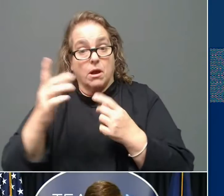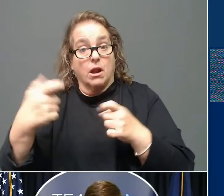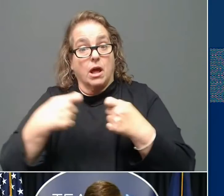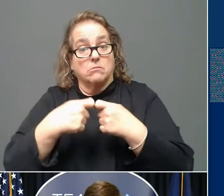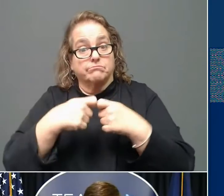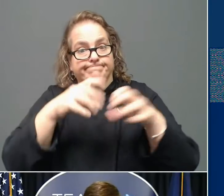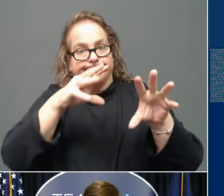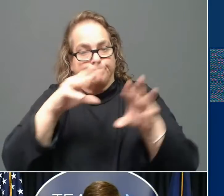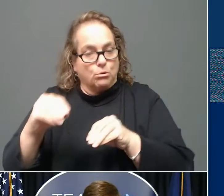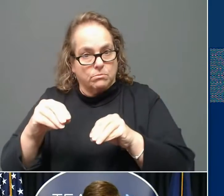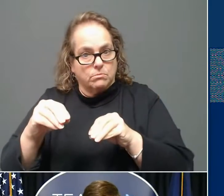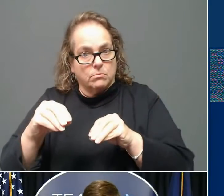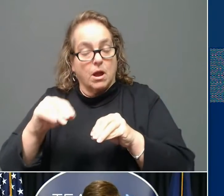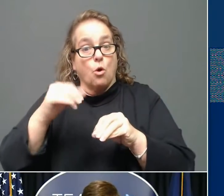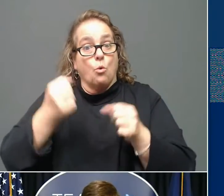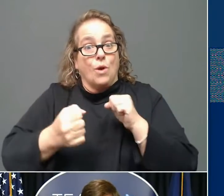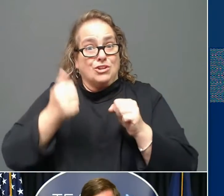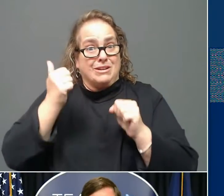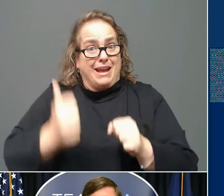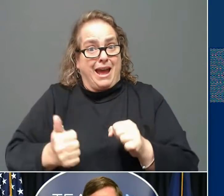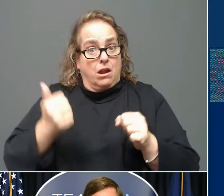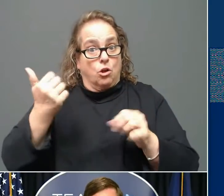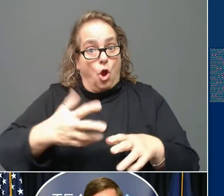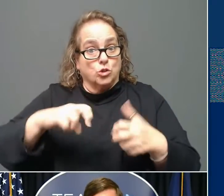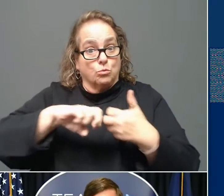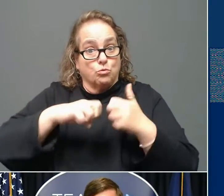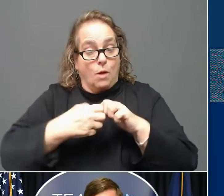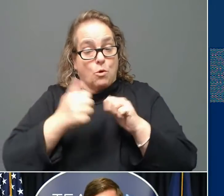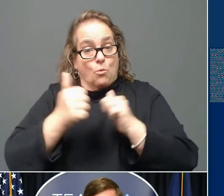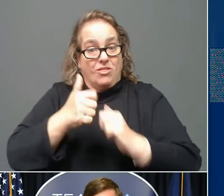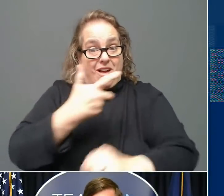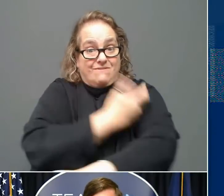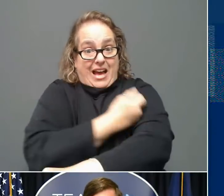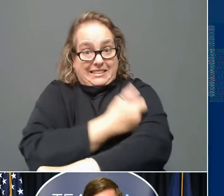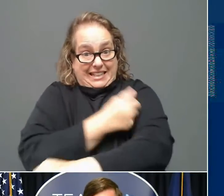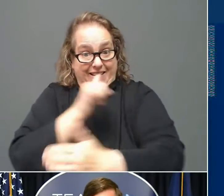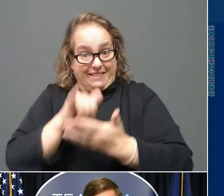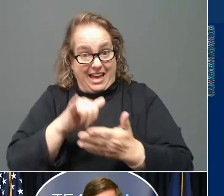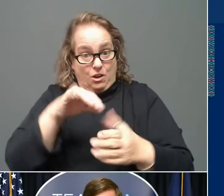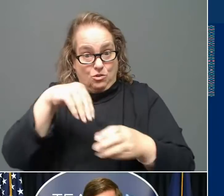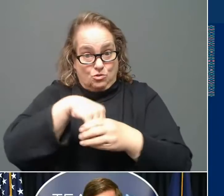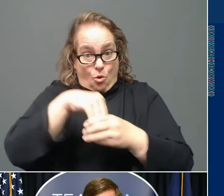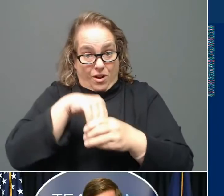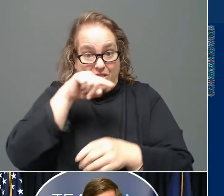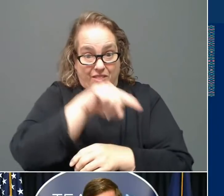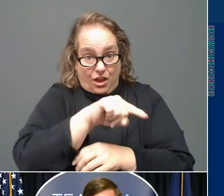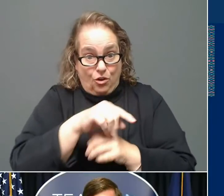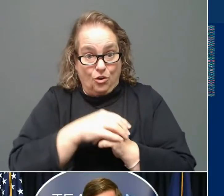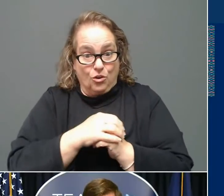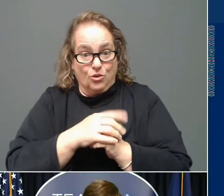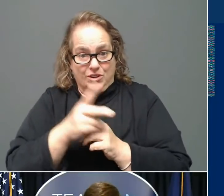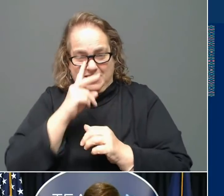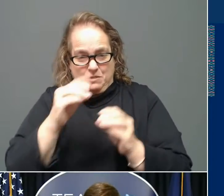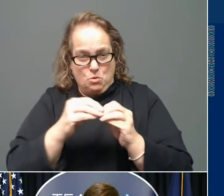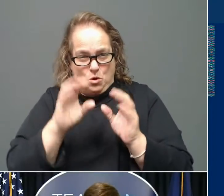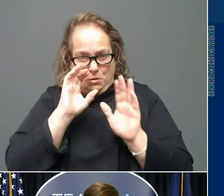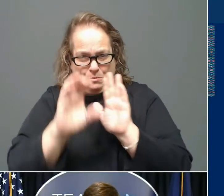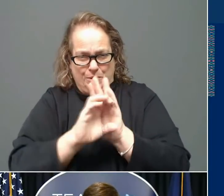and jeopardizing the COVID-19 vaccine being stored there. We keep going. I know there we